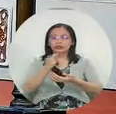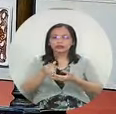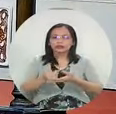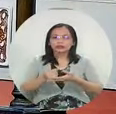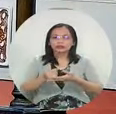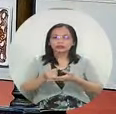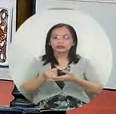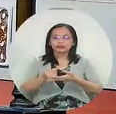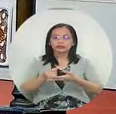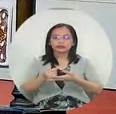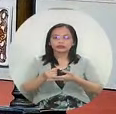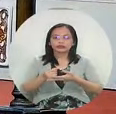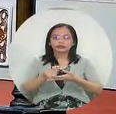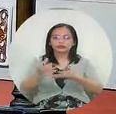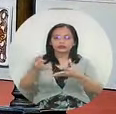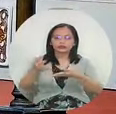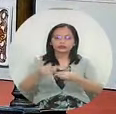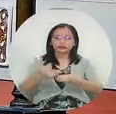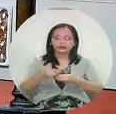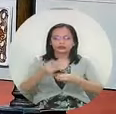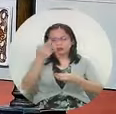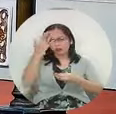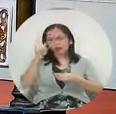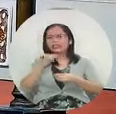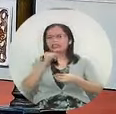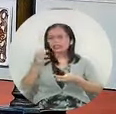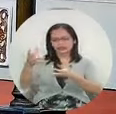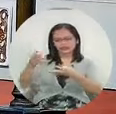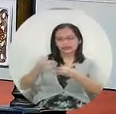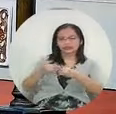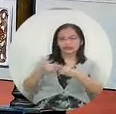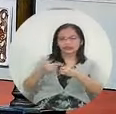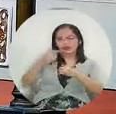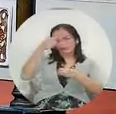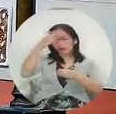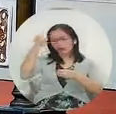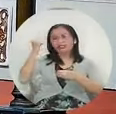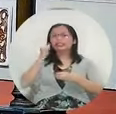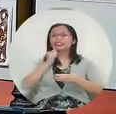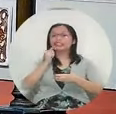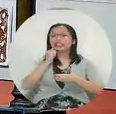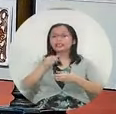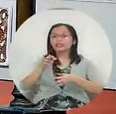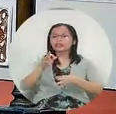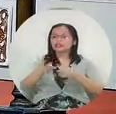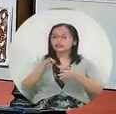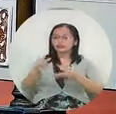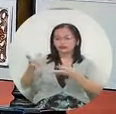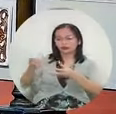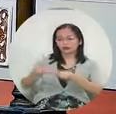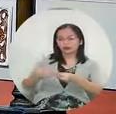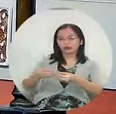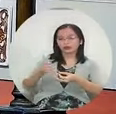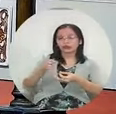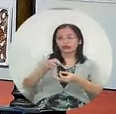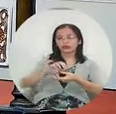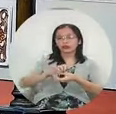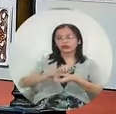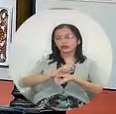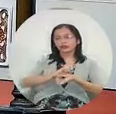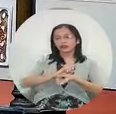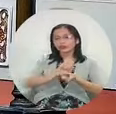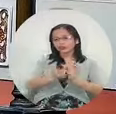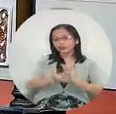will go away. So I did not accept it so that she will stay in front of me while I am witnessing to